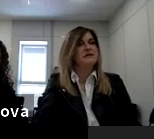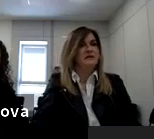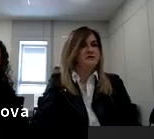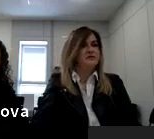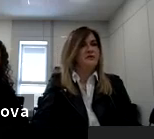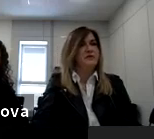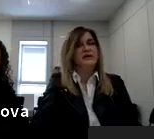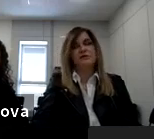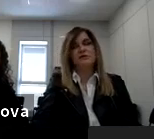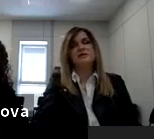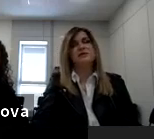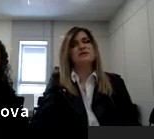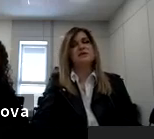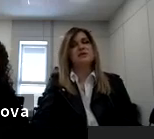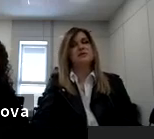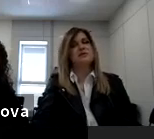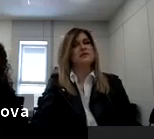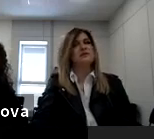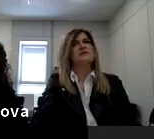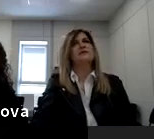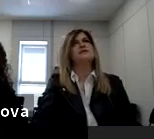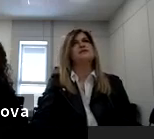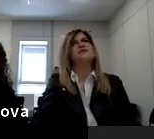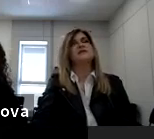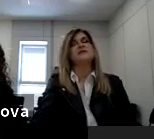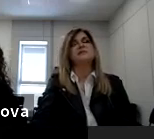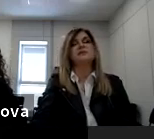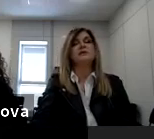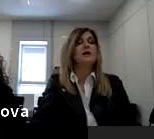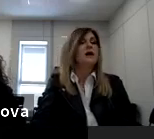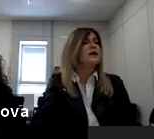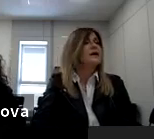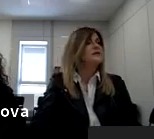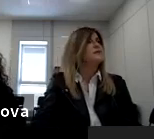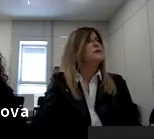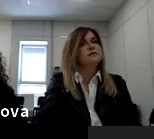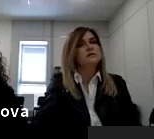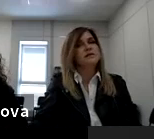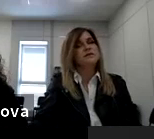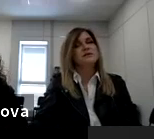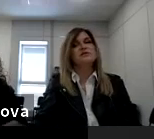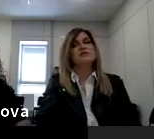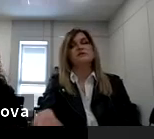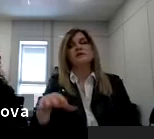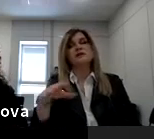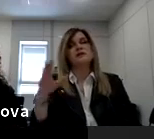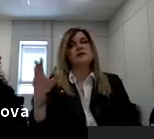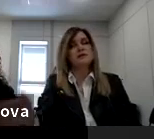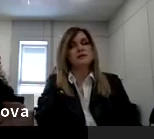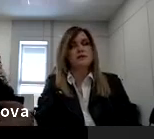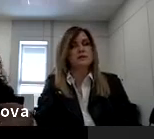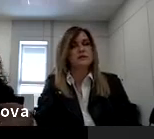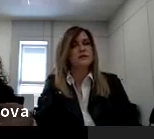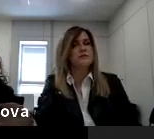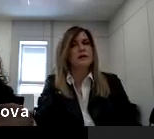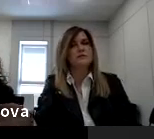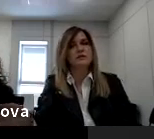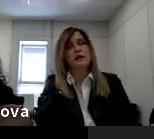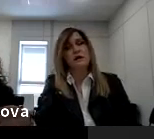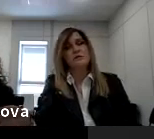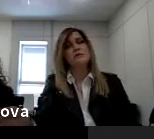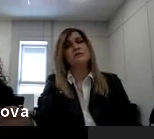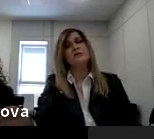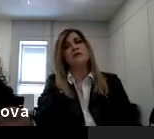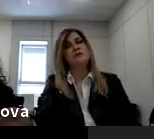project manufacturer. We can do customization whatever you as want crazy for people. your money, yeah. Yes, we will do customization of accessories. We will do the